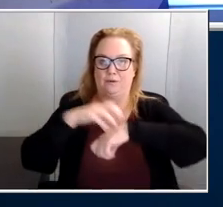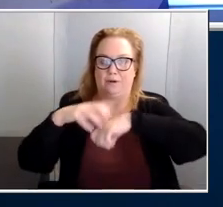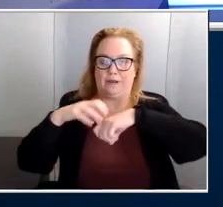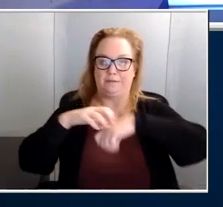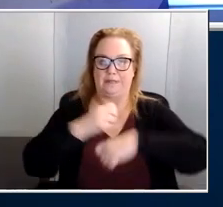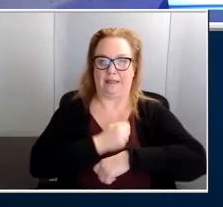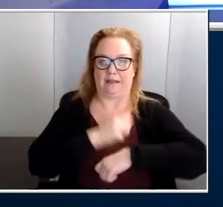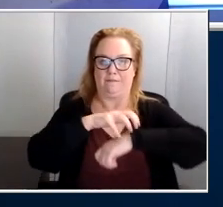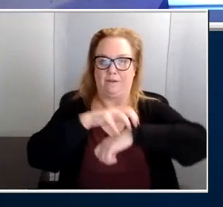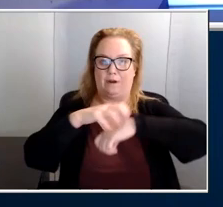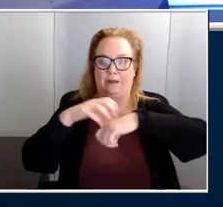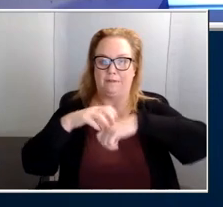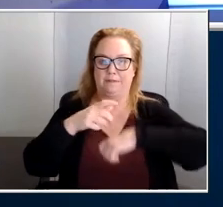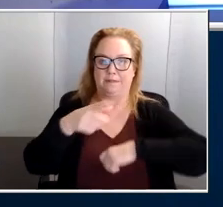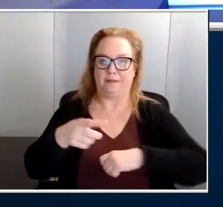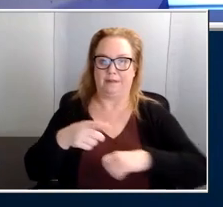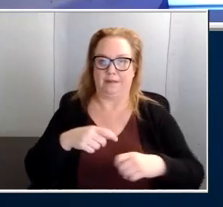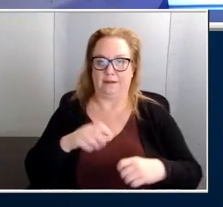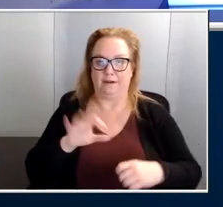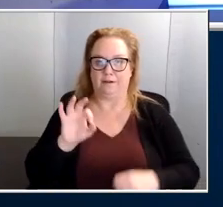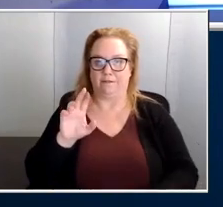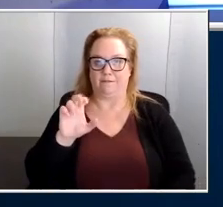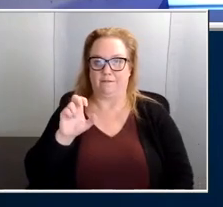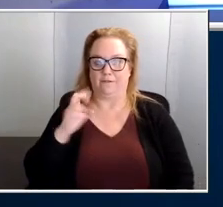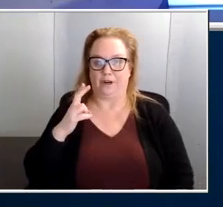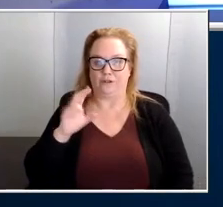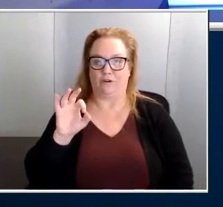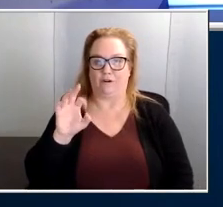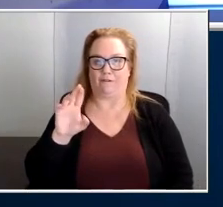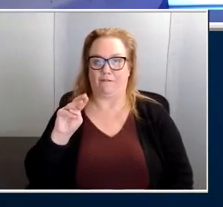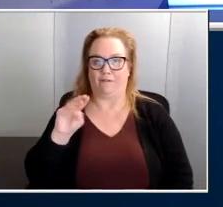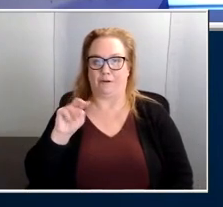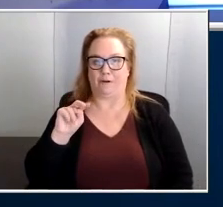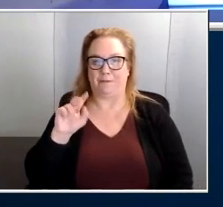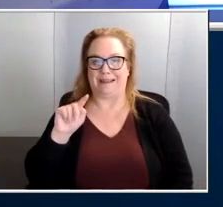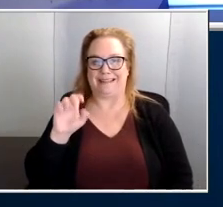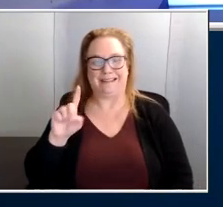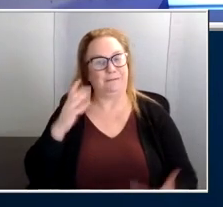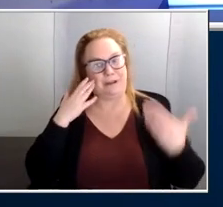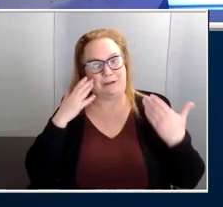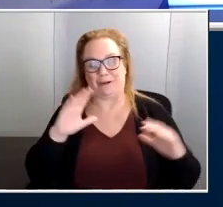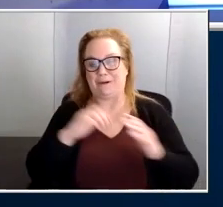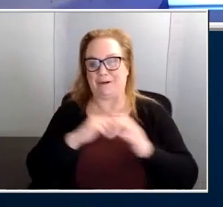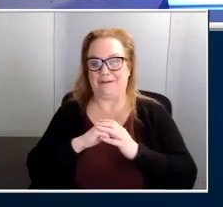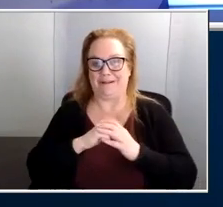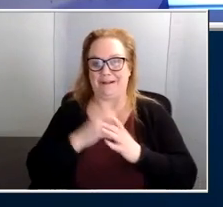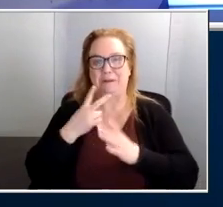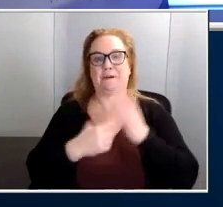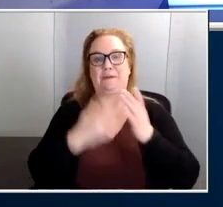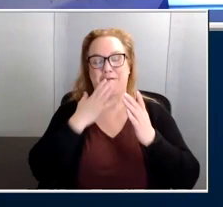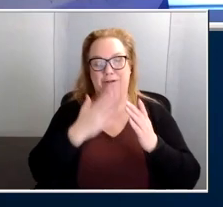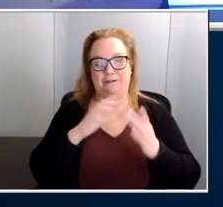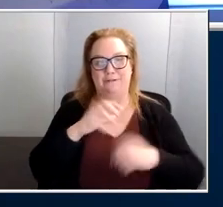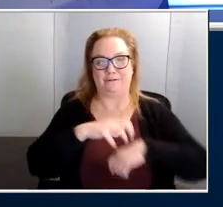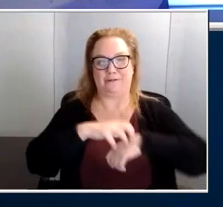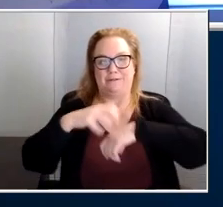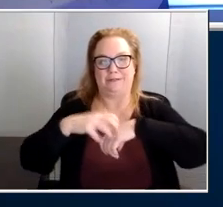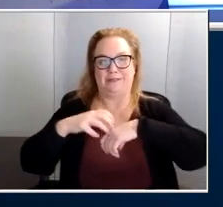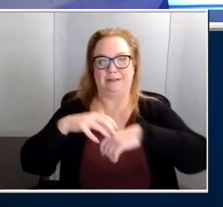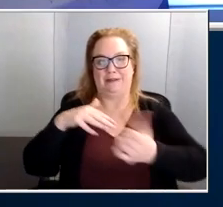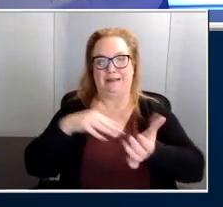grapes. Though, she didn't tell us whether it's fresh or fermented. Yeah. Oh, well, both are good. I think so,